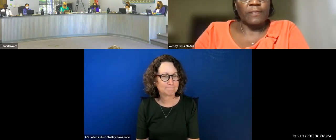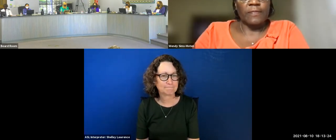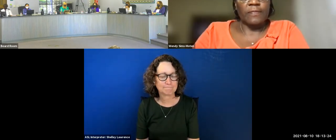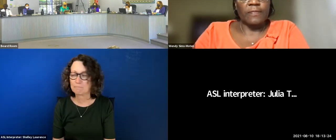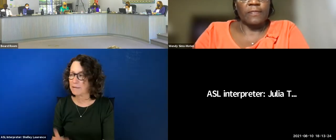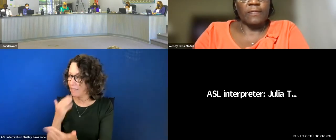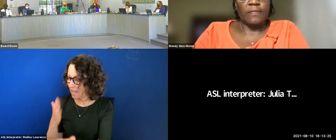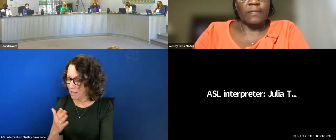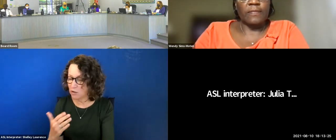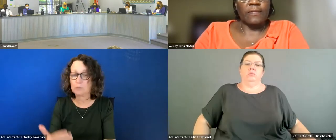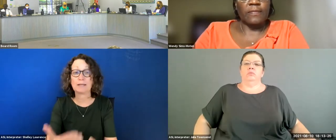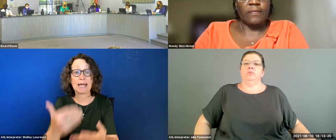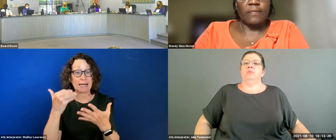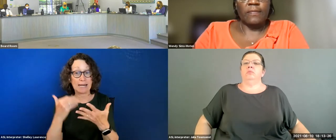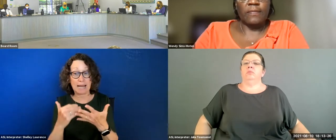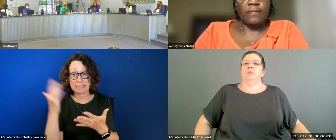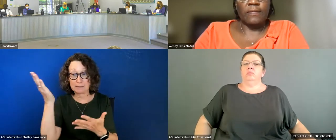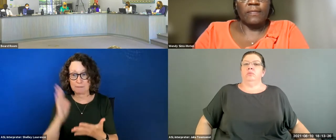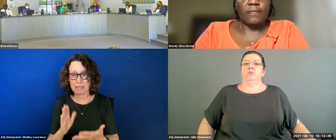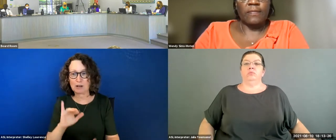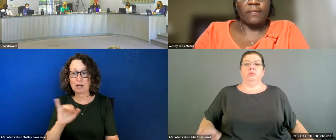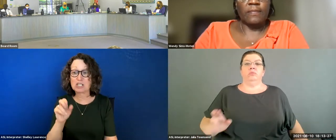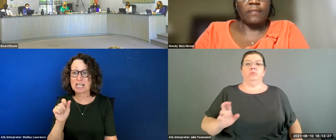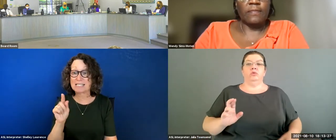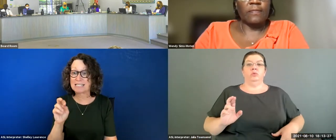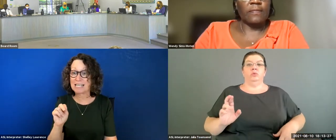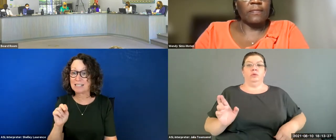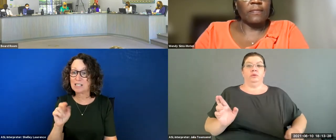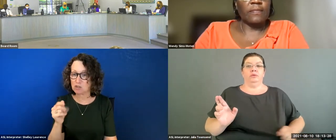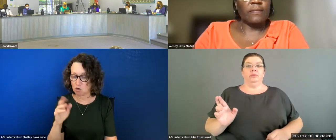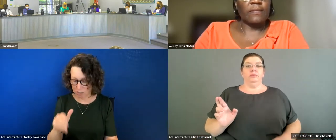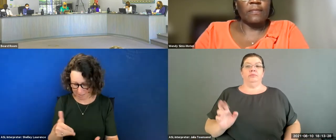Thank you. Our next speaker is Justin Shores.